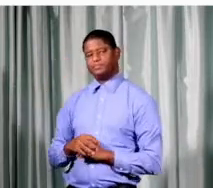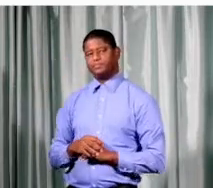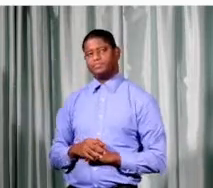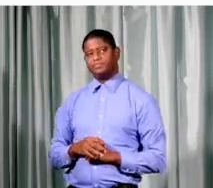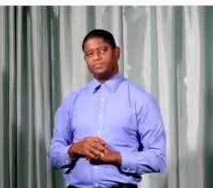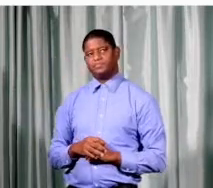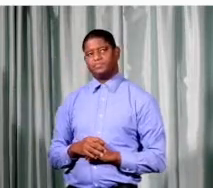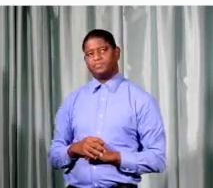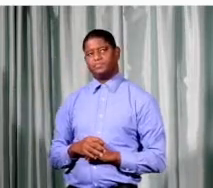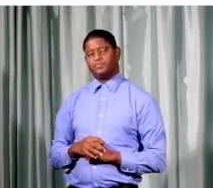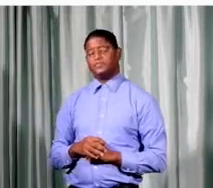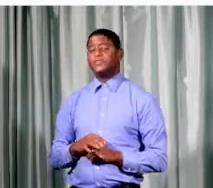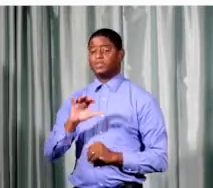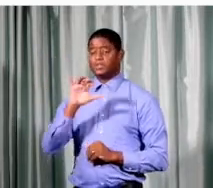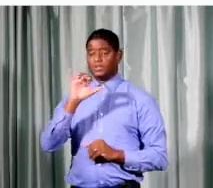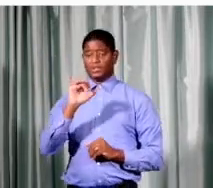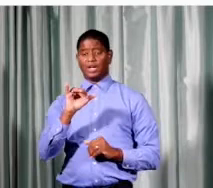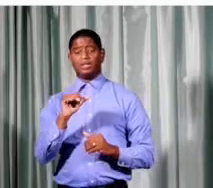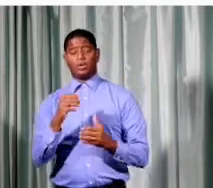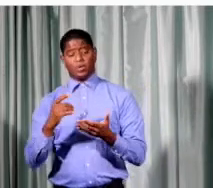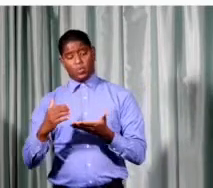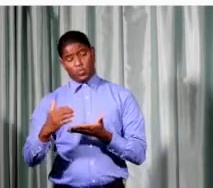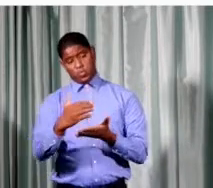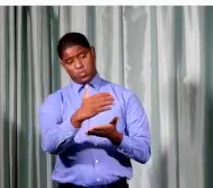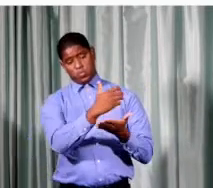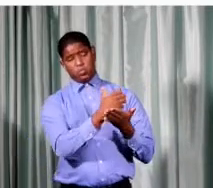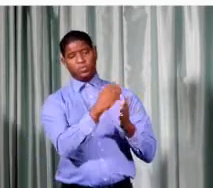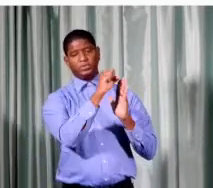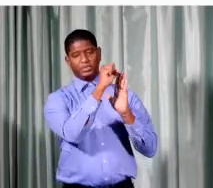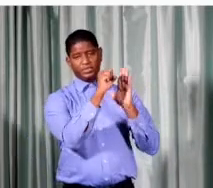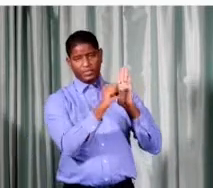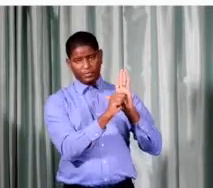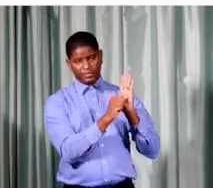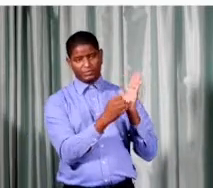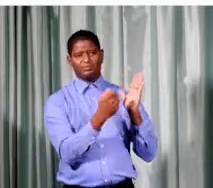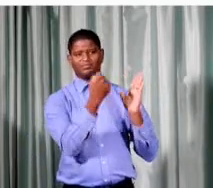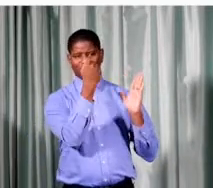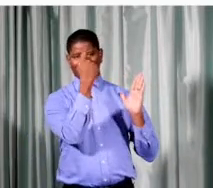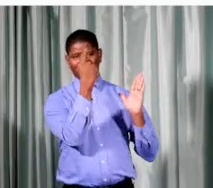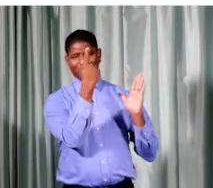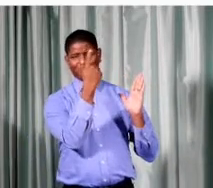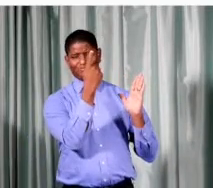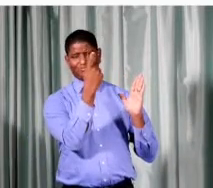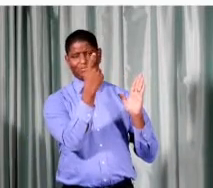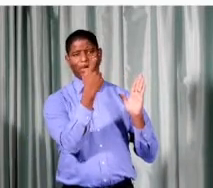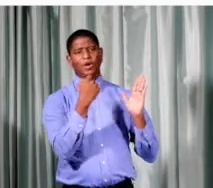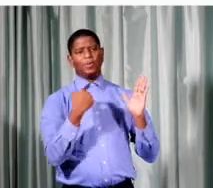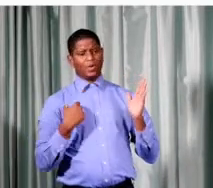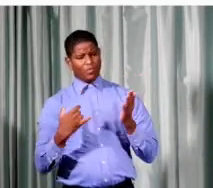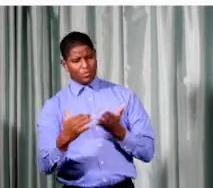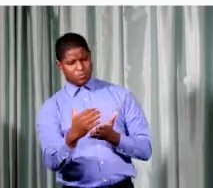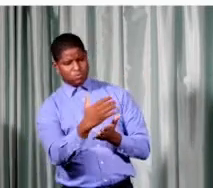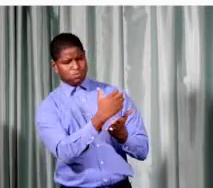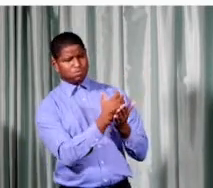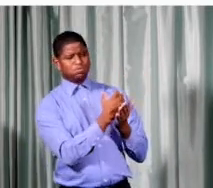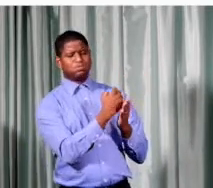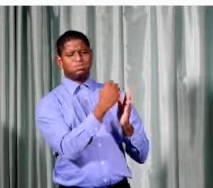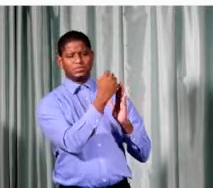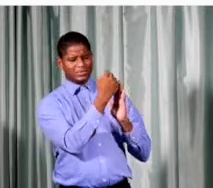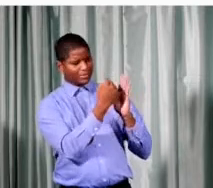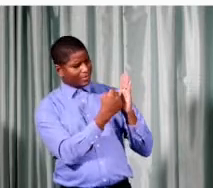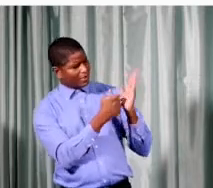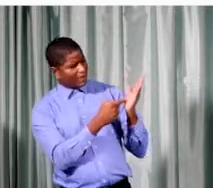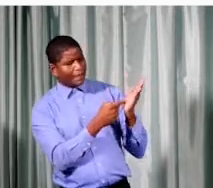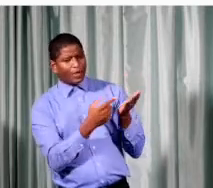Revenue minus expenses. And we normally put the expenses in different categories just